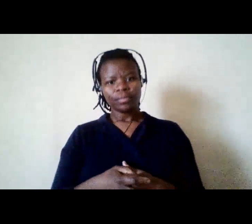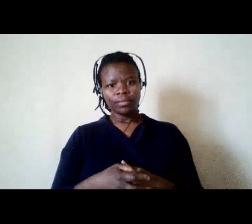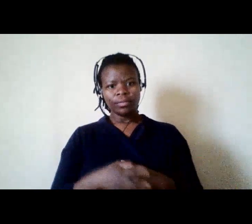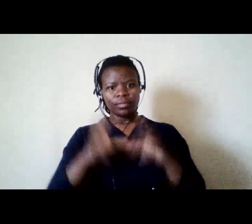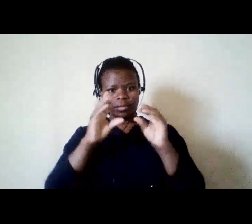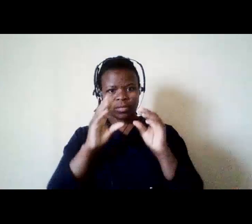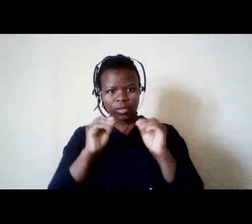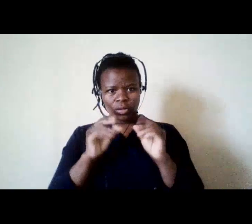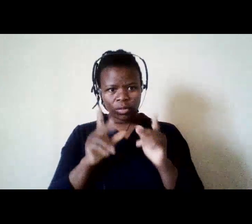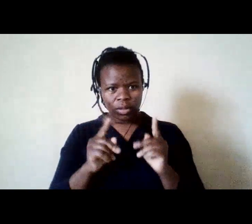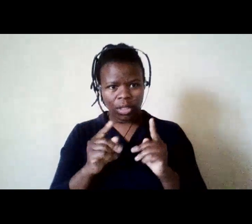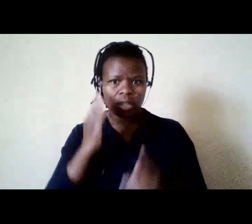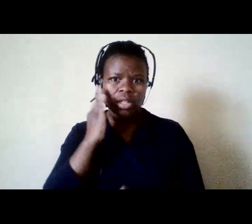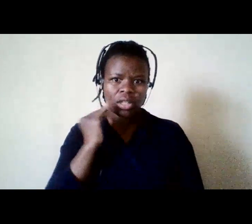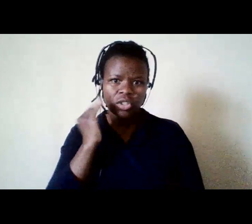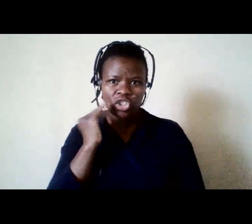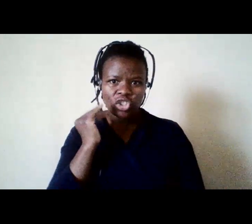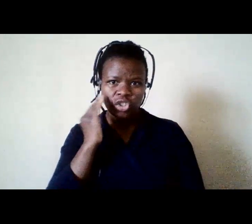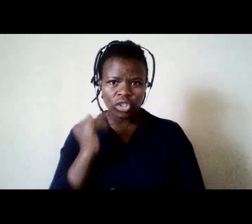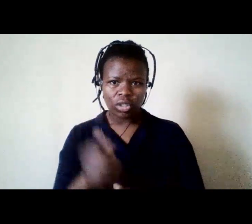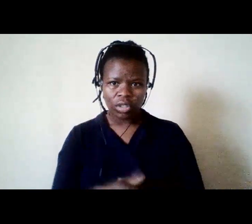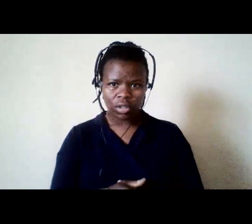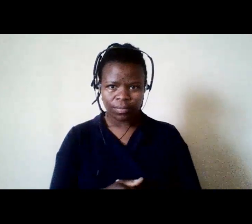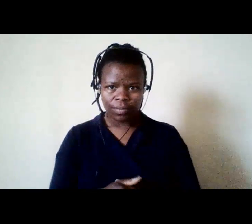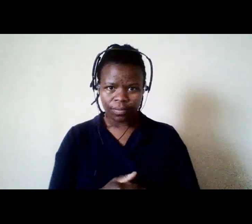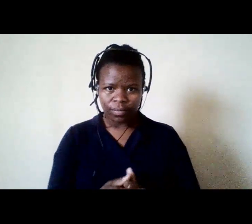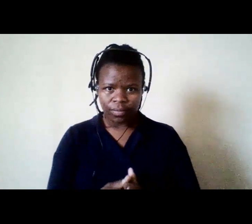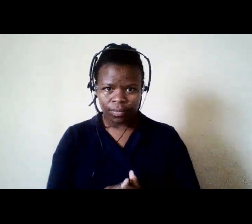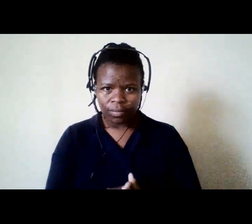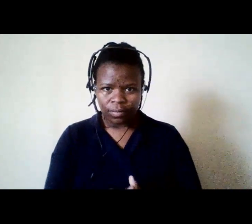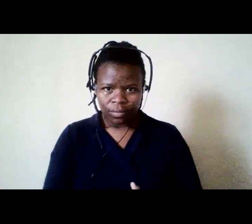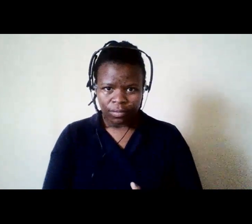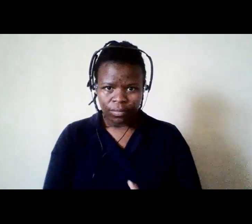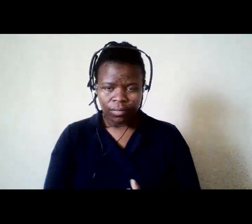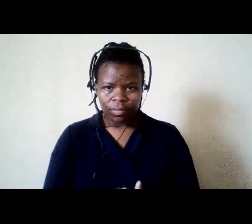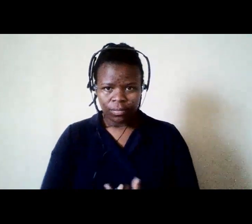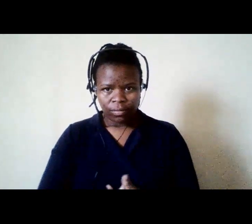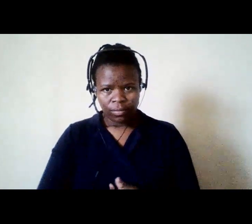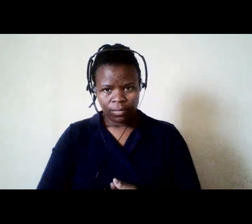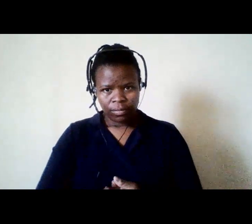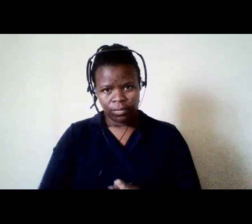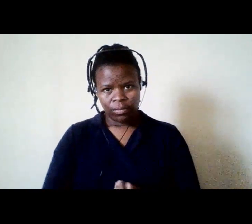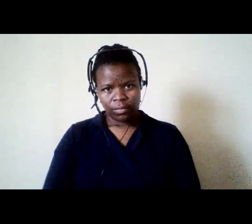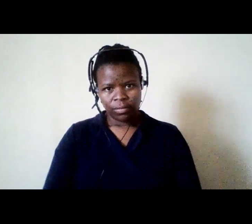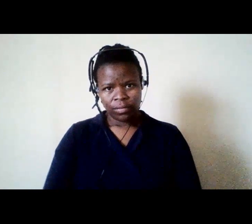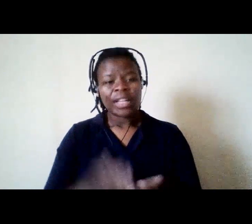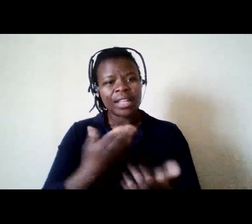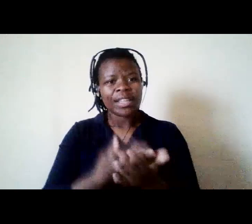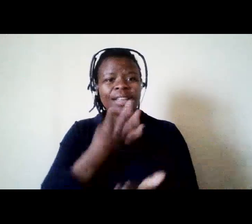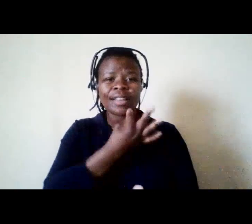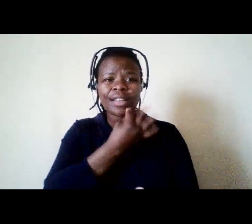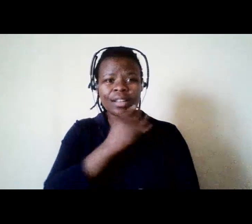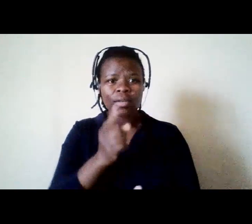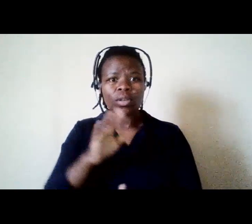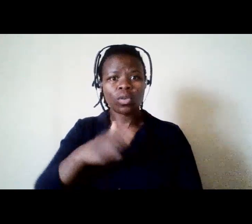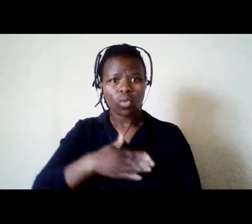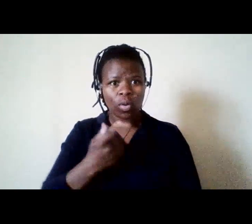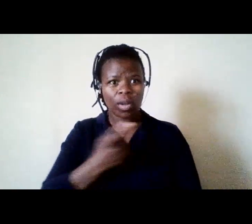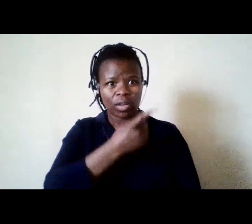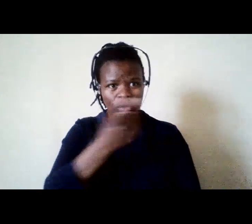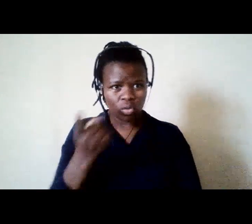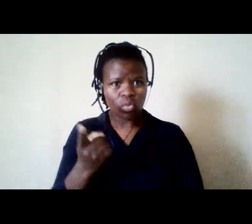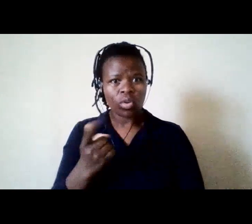there? Alice, I would say that is what we want you guys to formulate in the responses you give